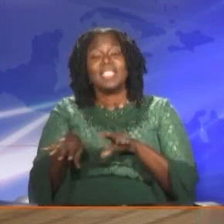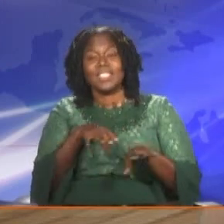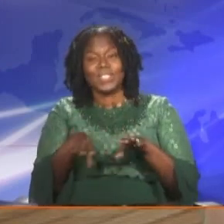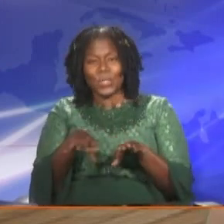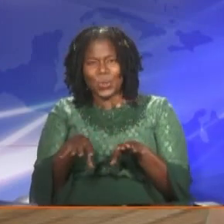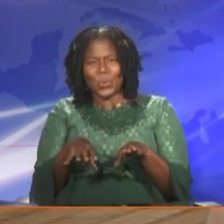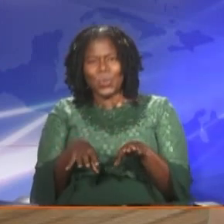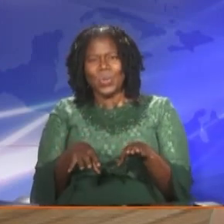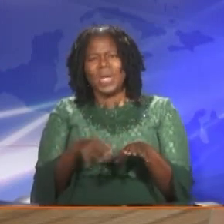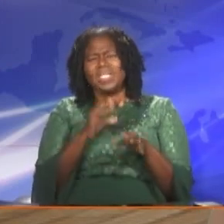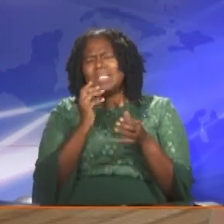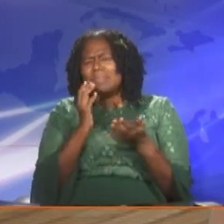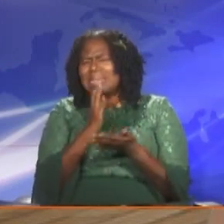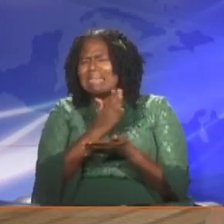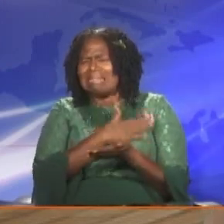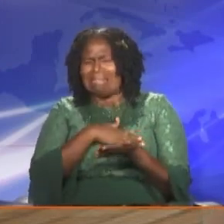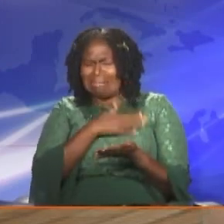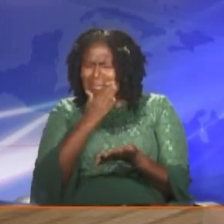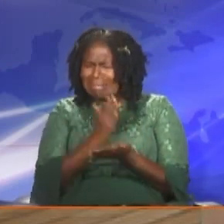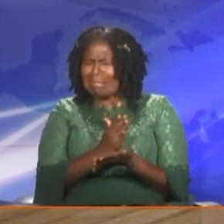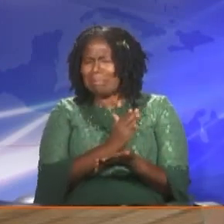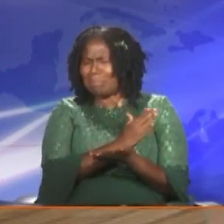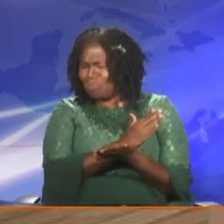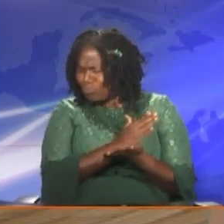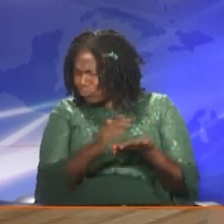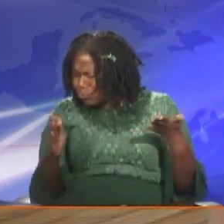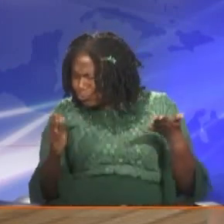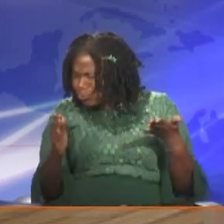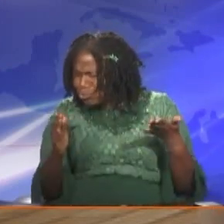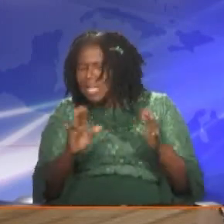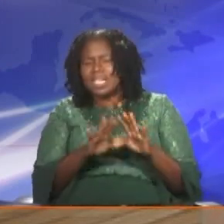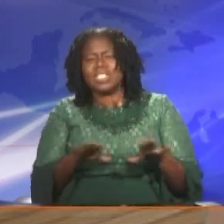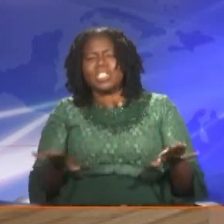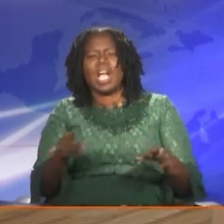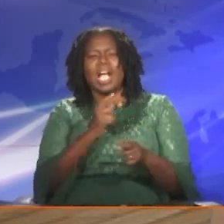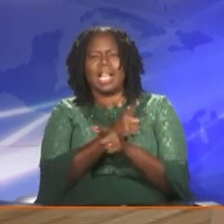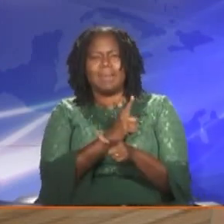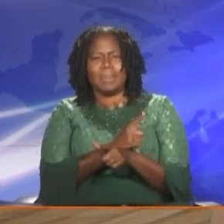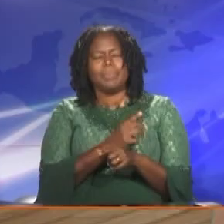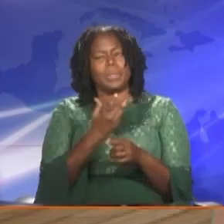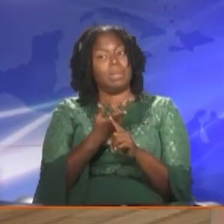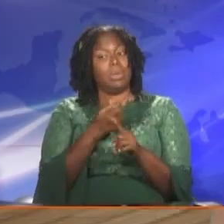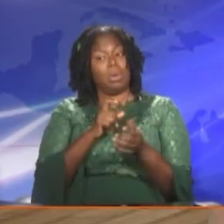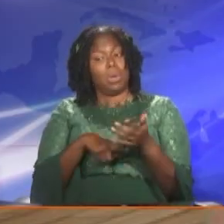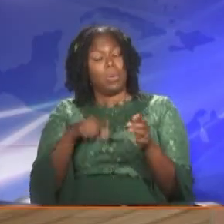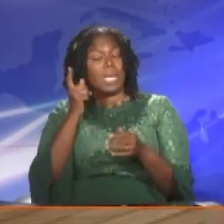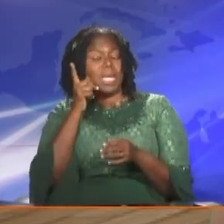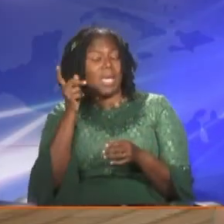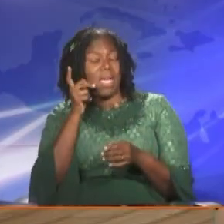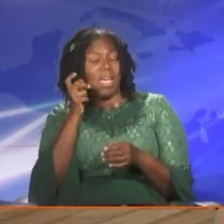a sense, get rid of child labor. And from those comments that we just heard there in San